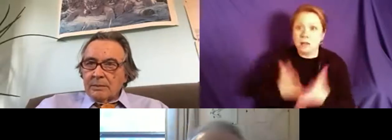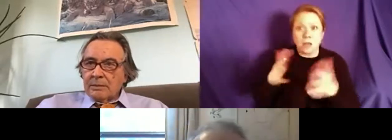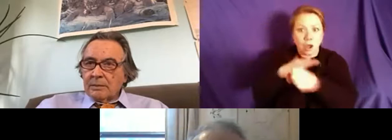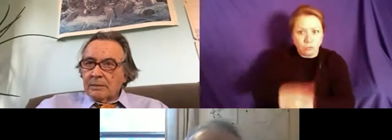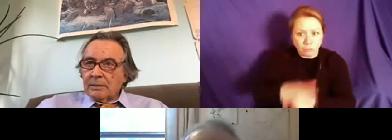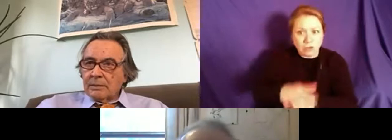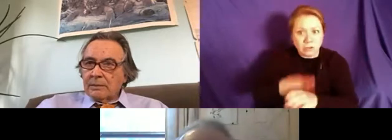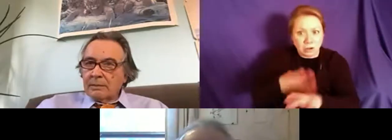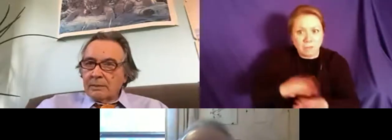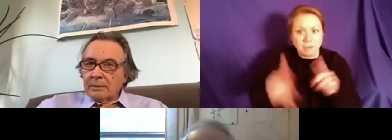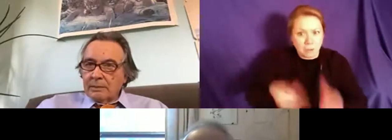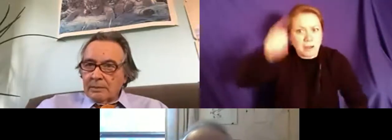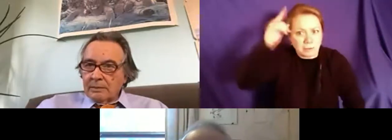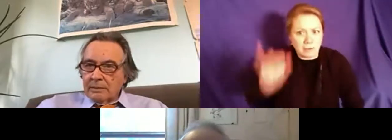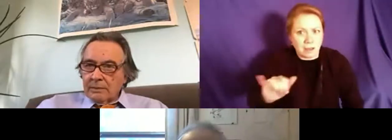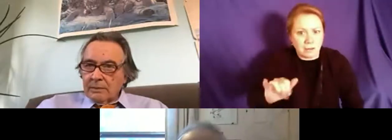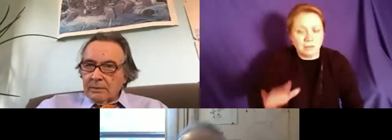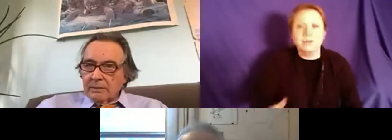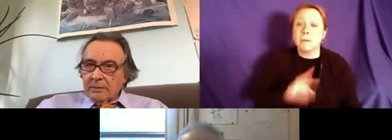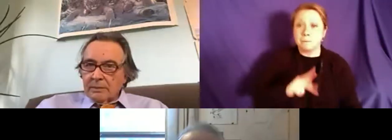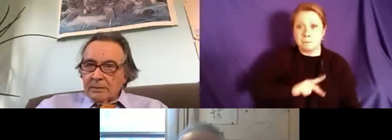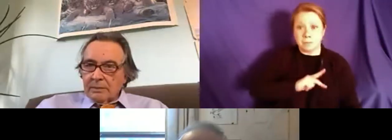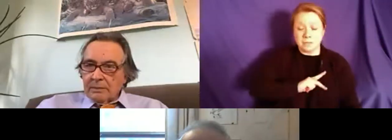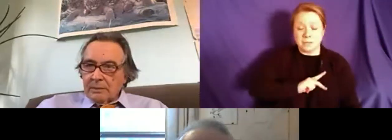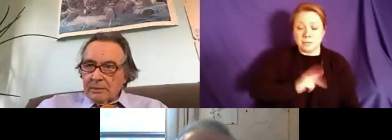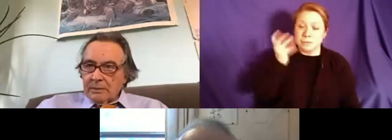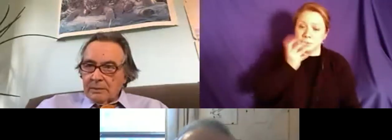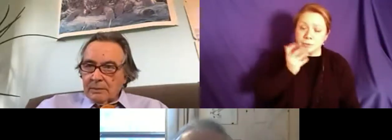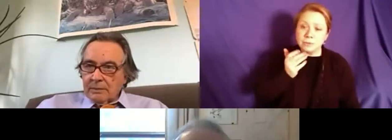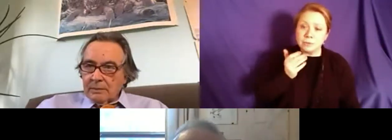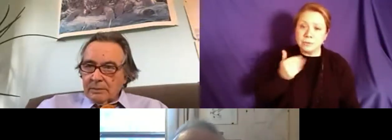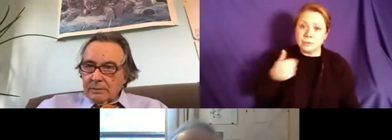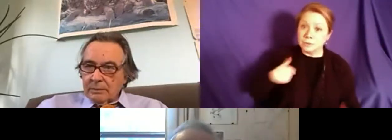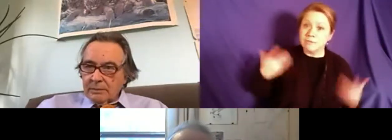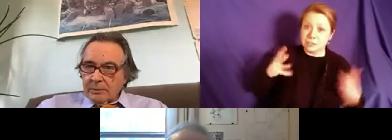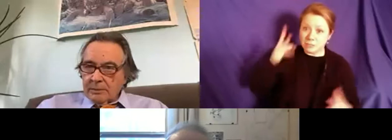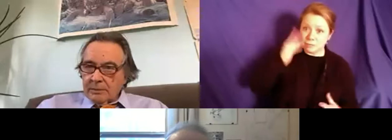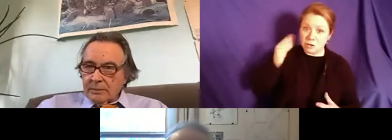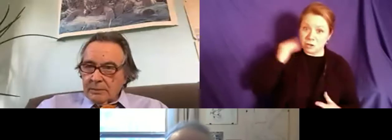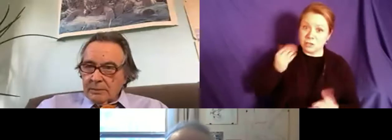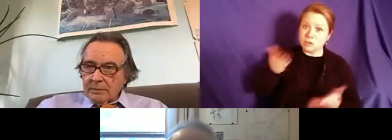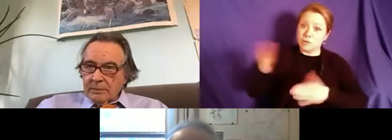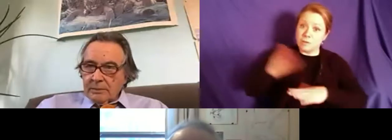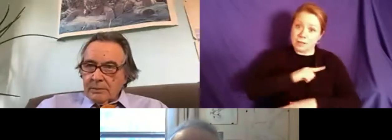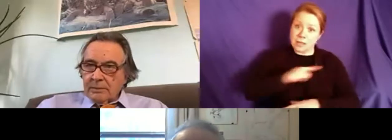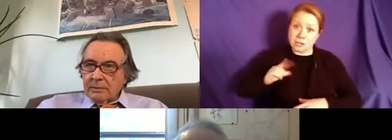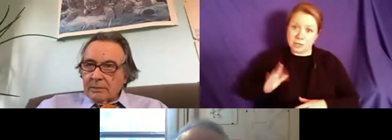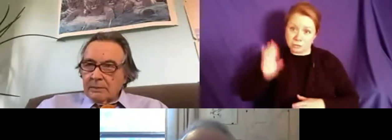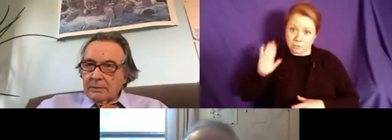people. And personally, you know, having had the experience of serving in the legislature